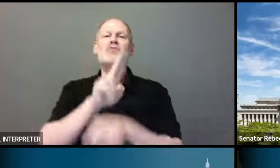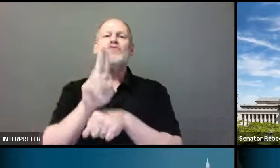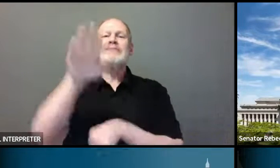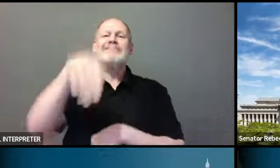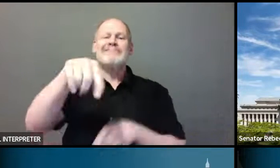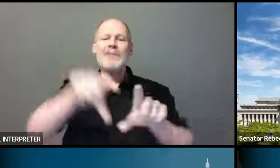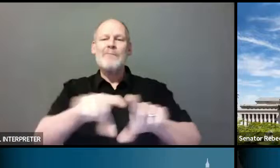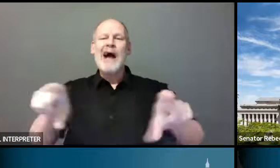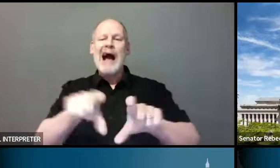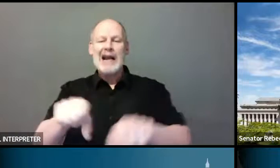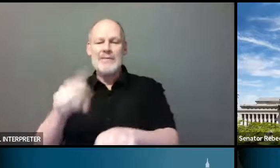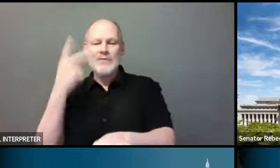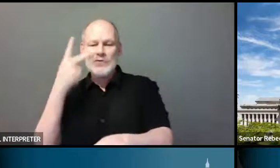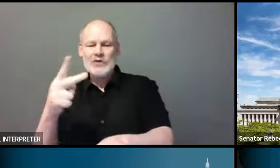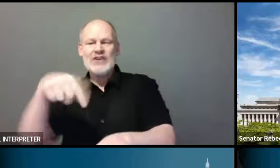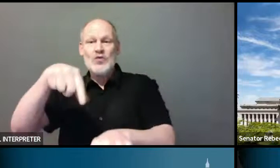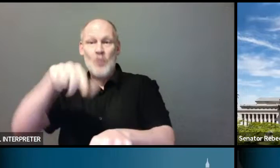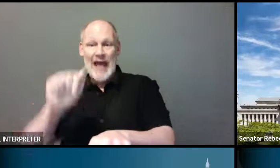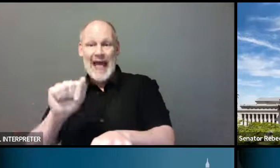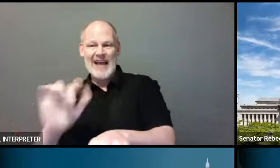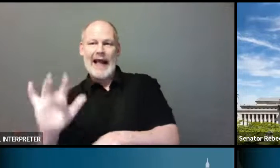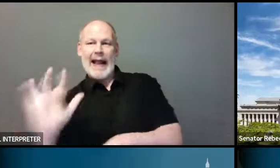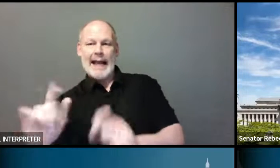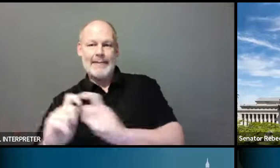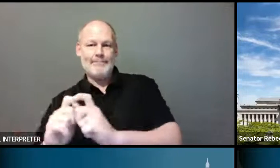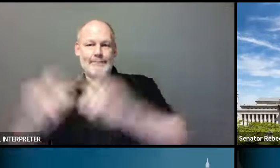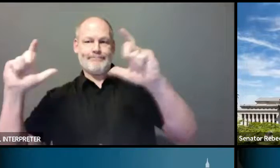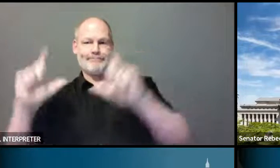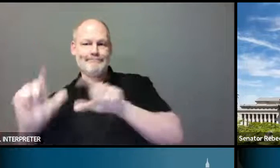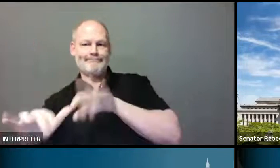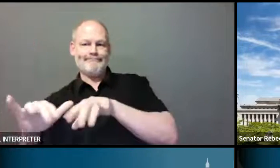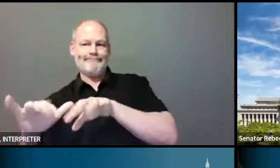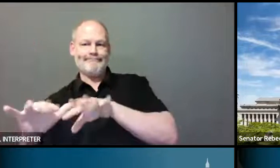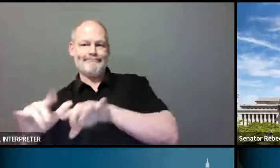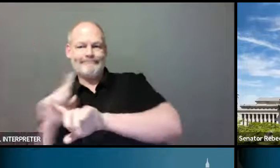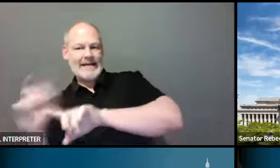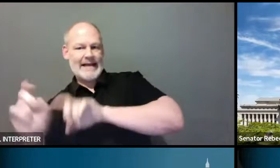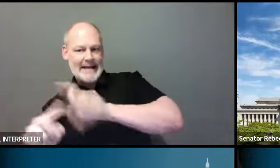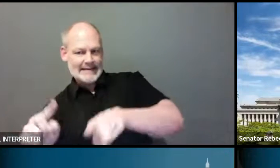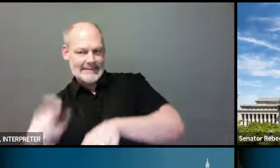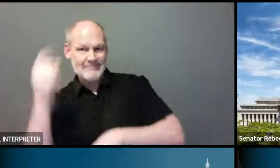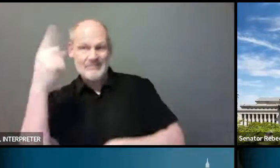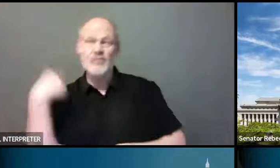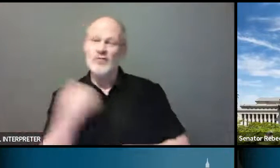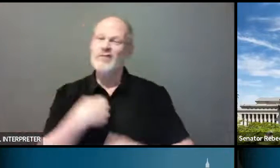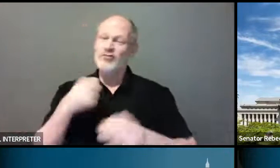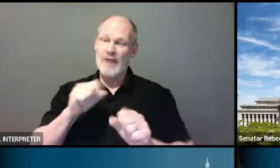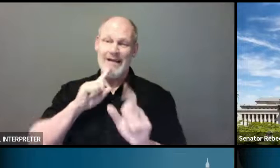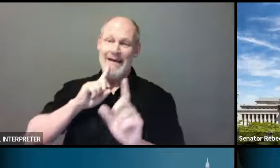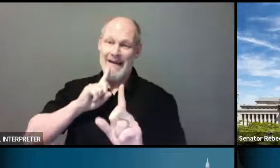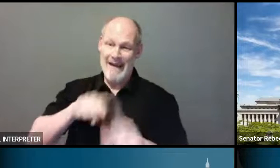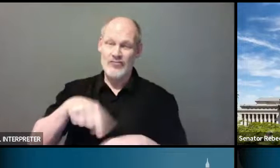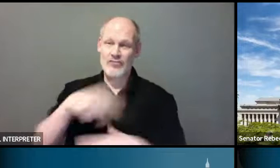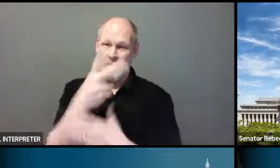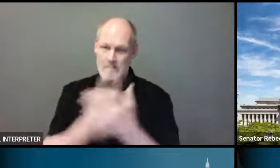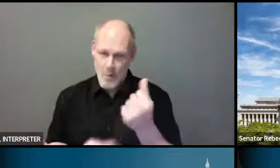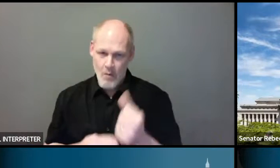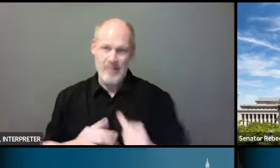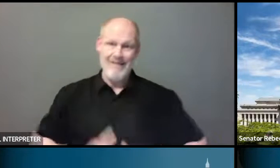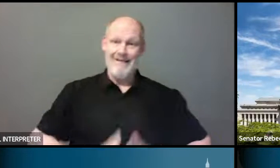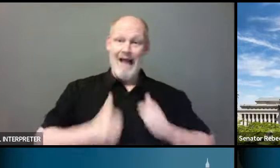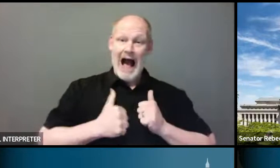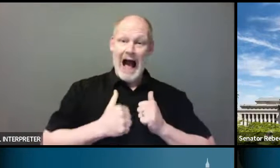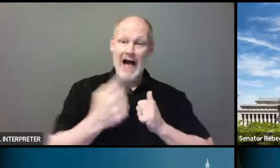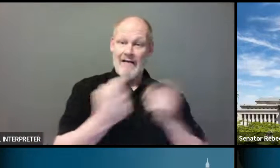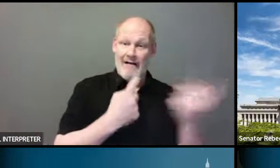we get to as many as we can, and we're going to try and alternate between questions submitted in advance and live questions coming through us right now.